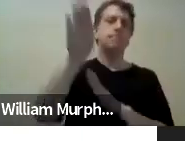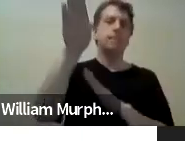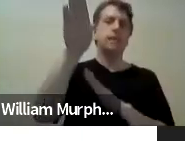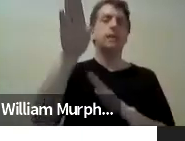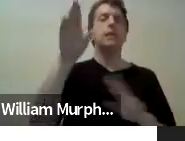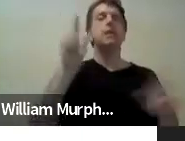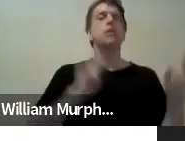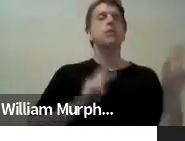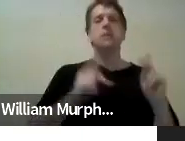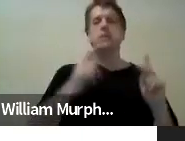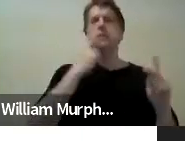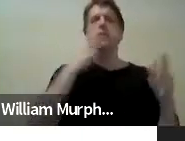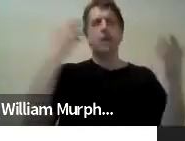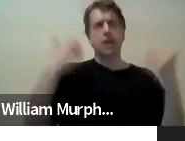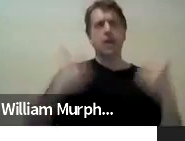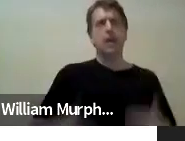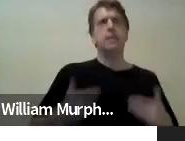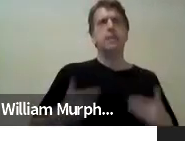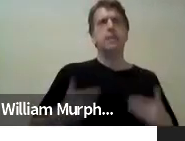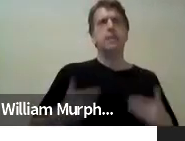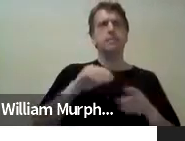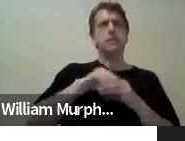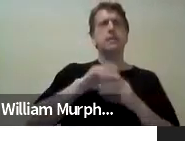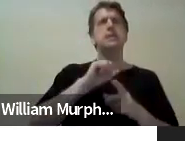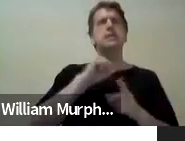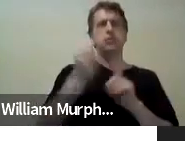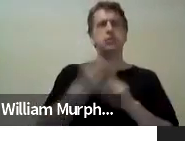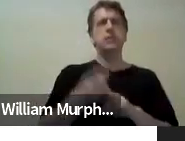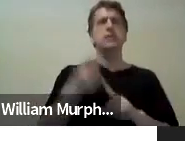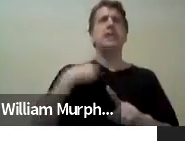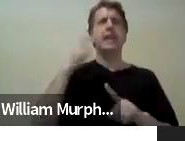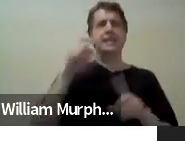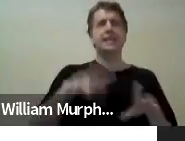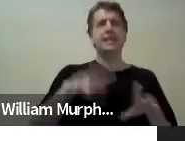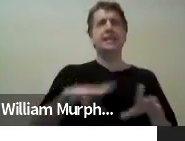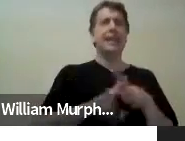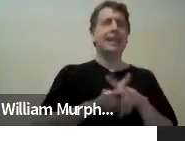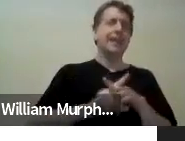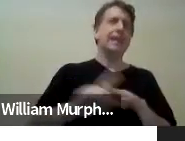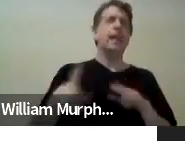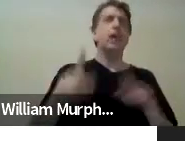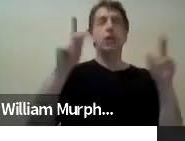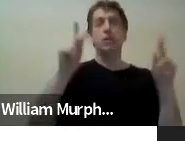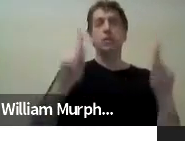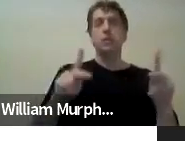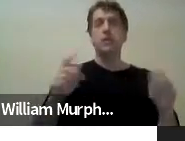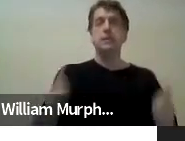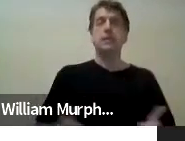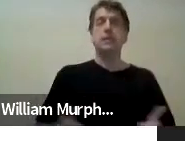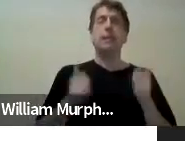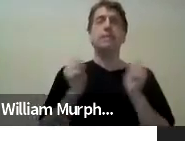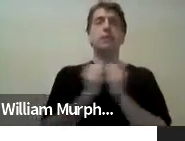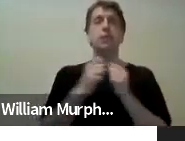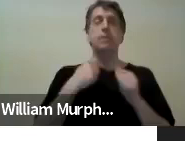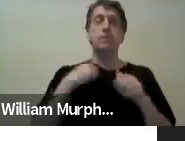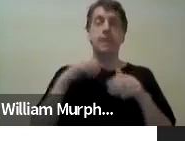people saying, I am in a situation where I need to get out. The person who's living with me or who has access to my home is a danger